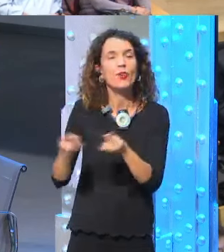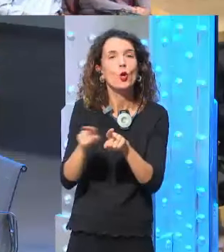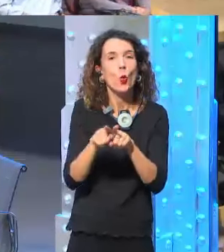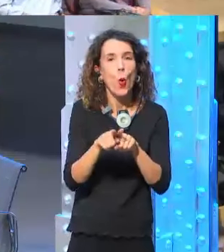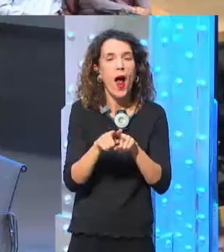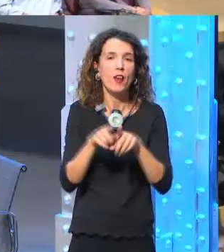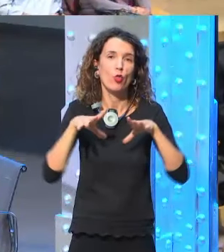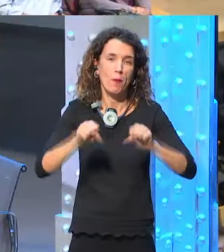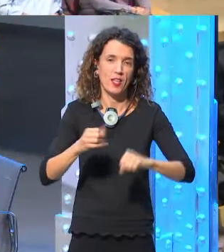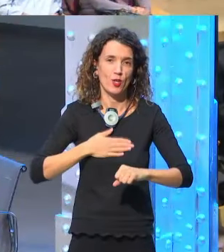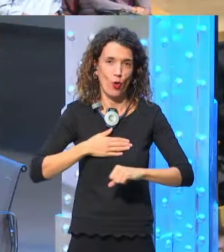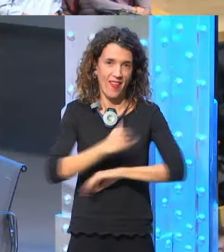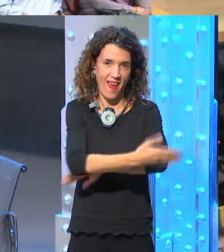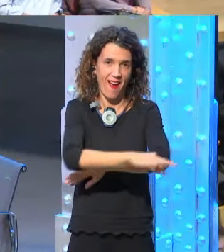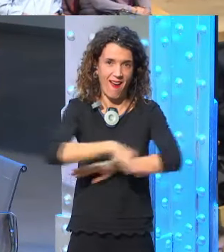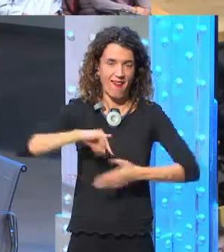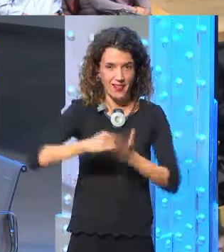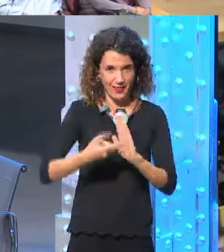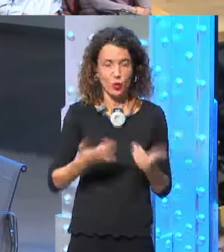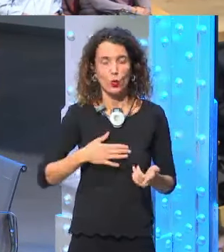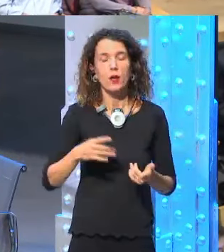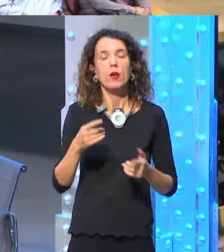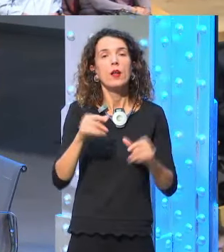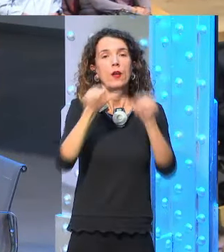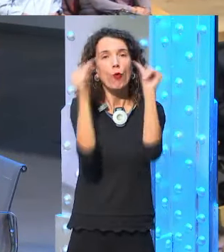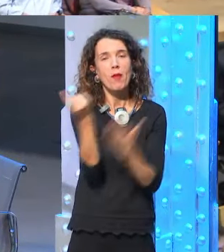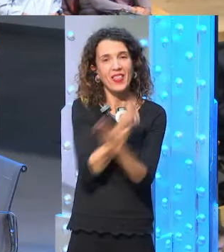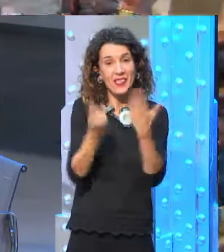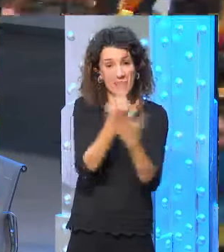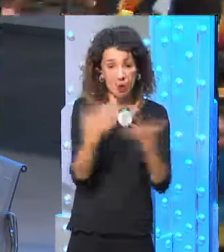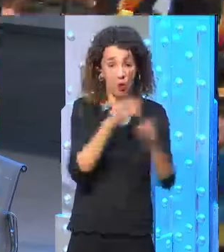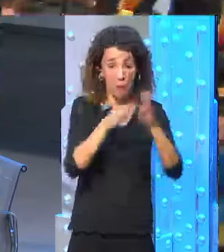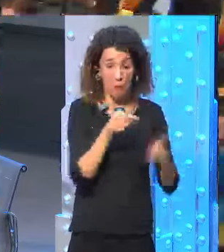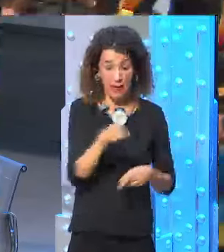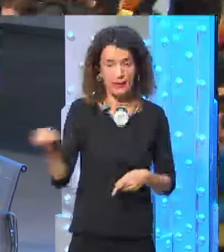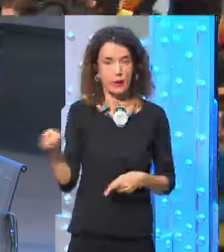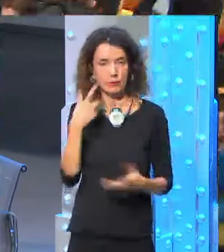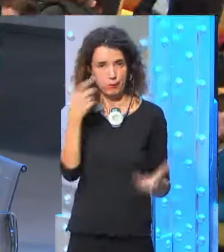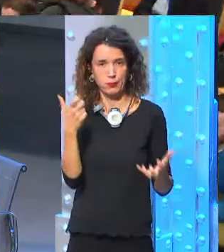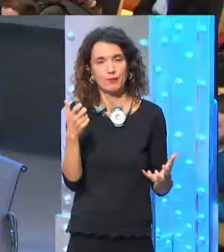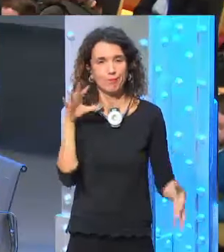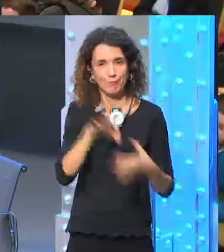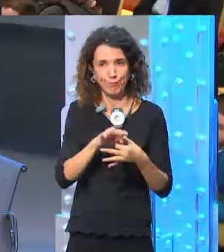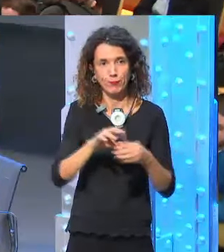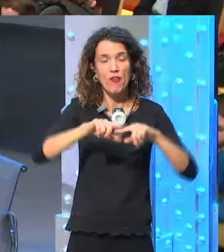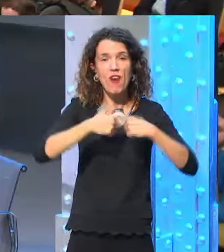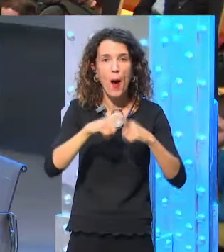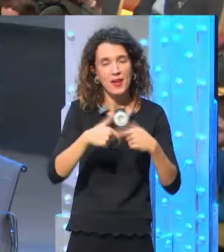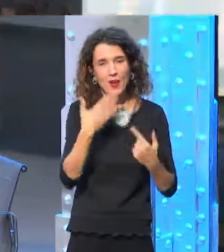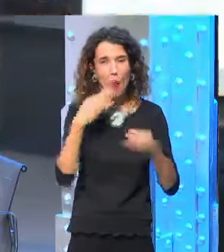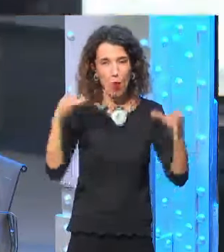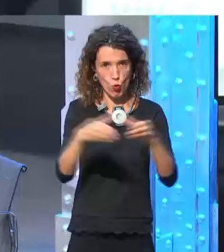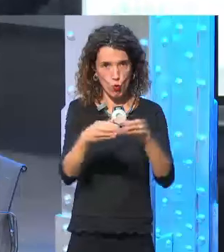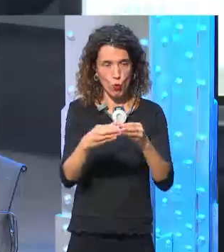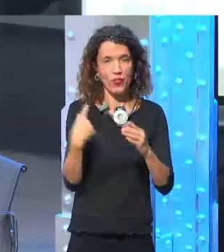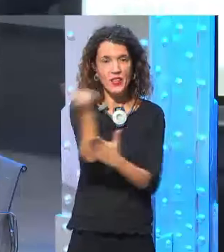And if you look at these tables, all these tables, you sense that they belong to a family. They're part of one design. They have an